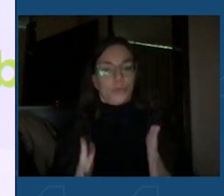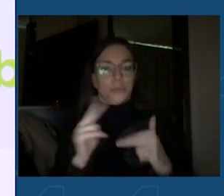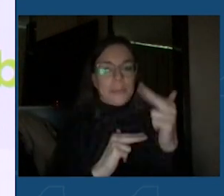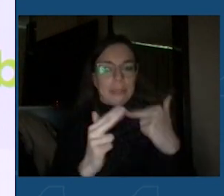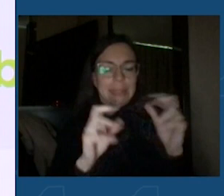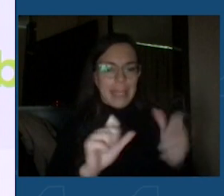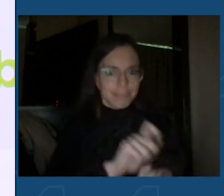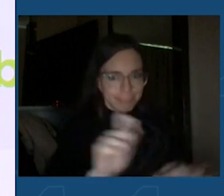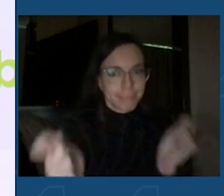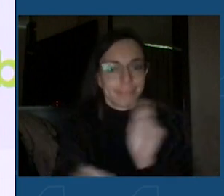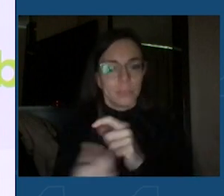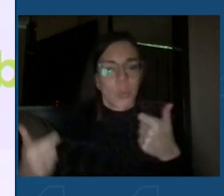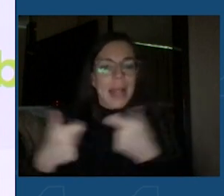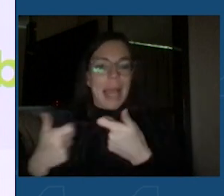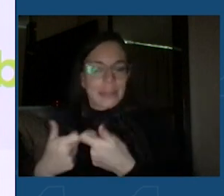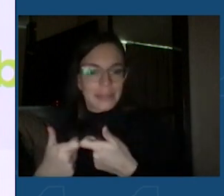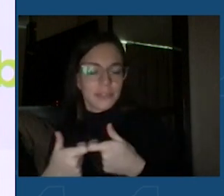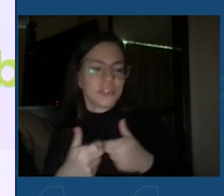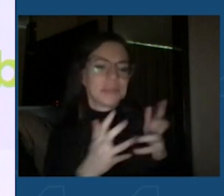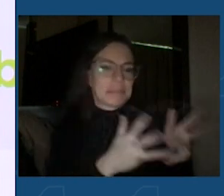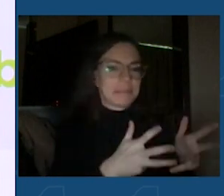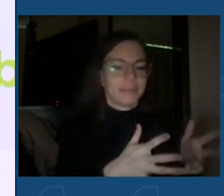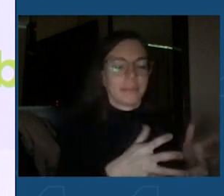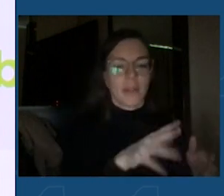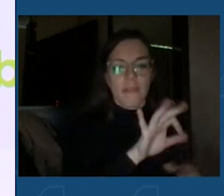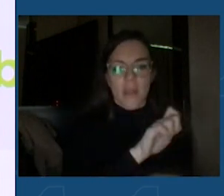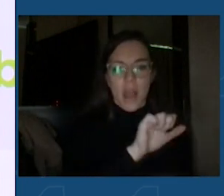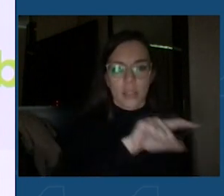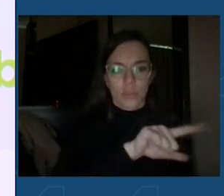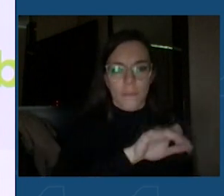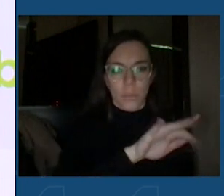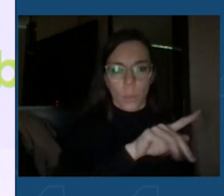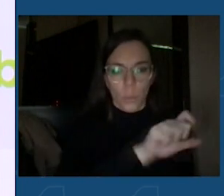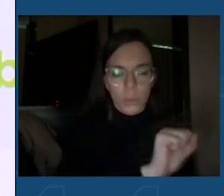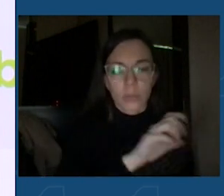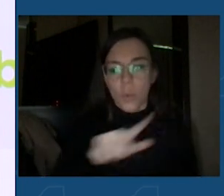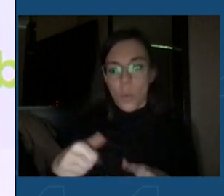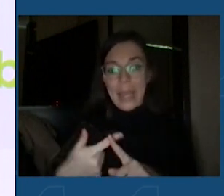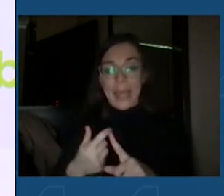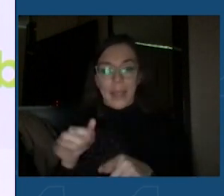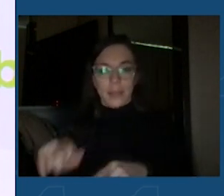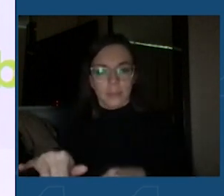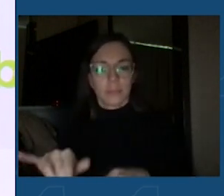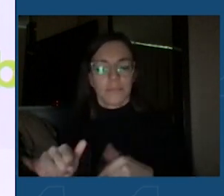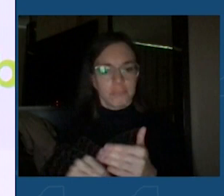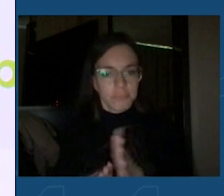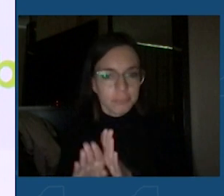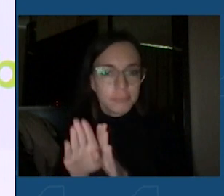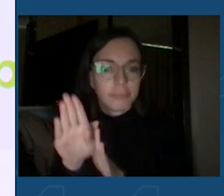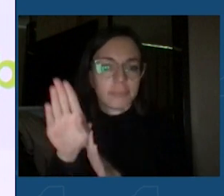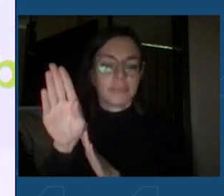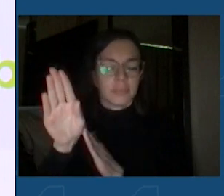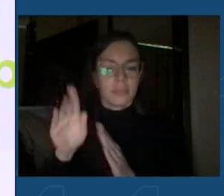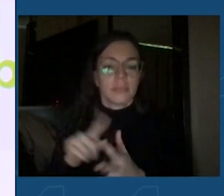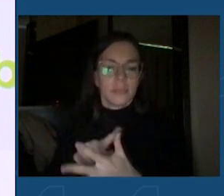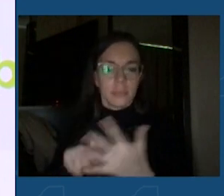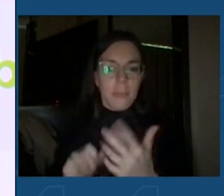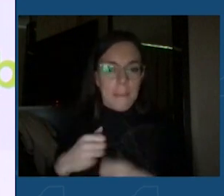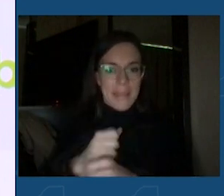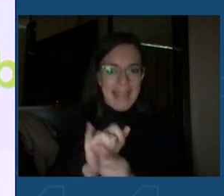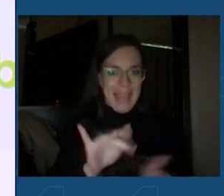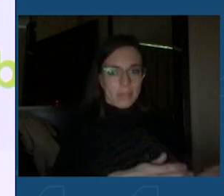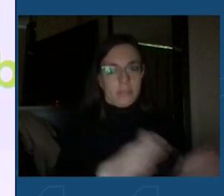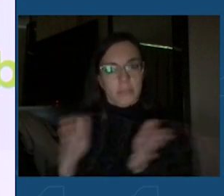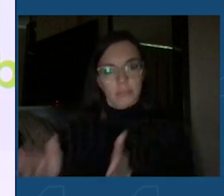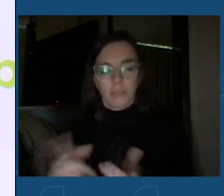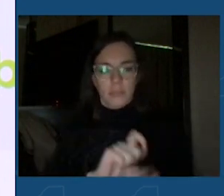fossil fuels and when it is logical in consideration of the embodied carbon in systems with remaining life to make that shift.